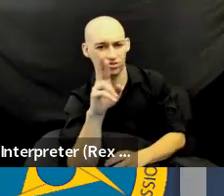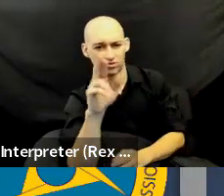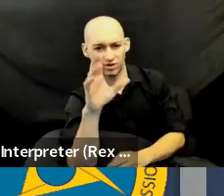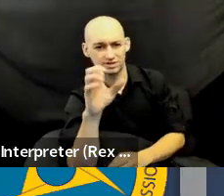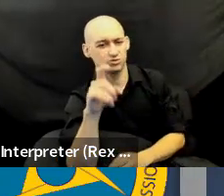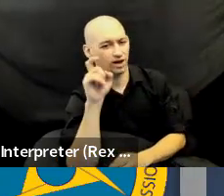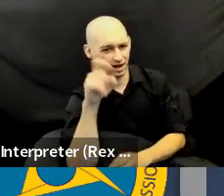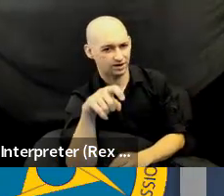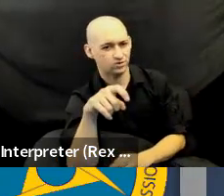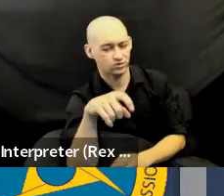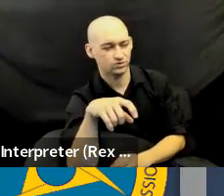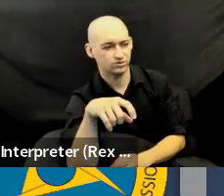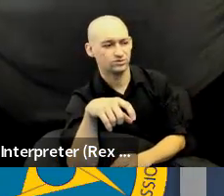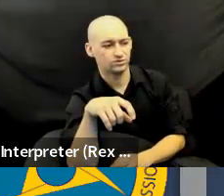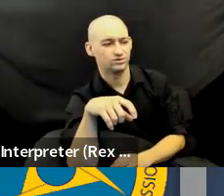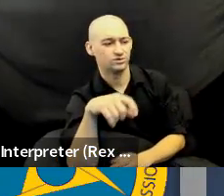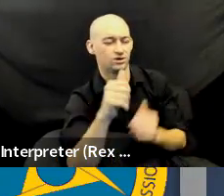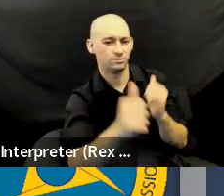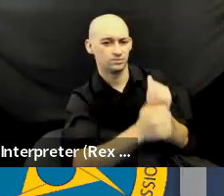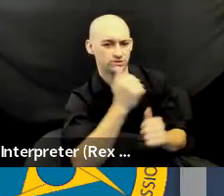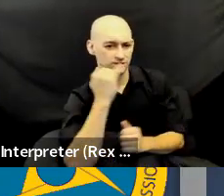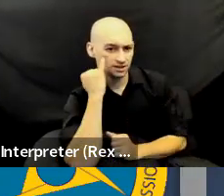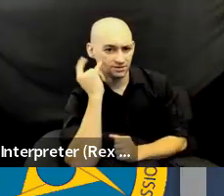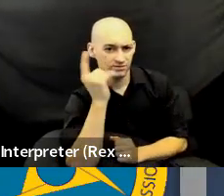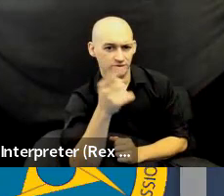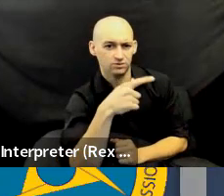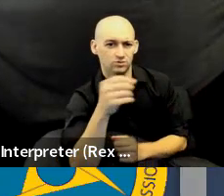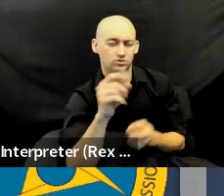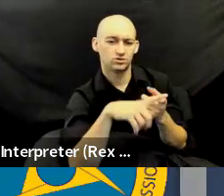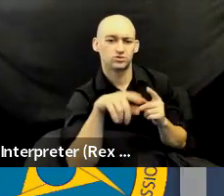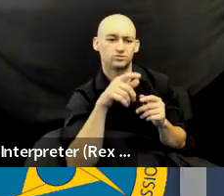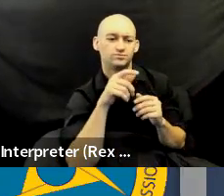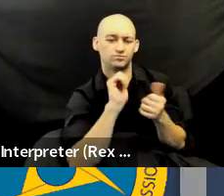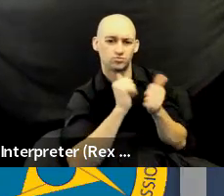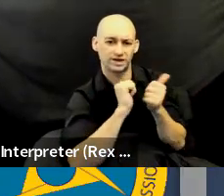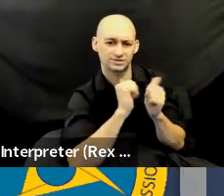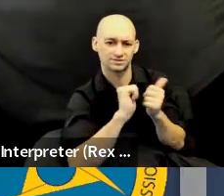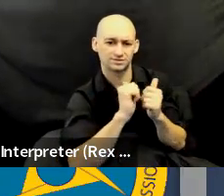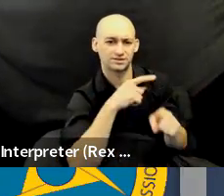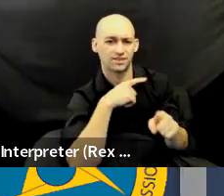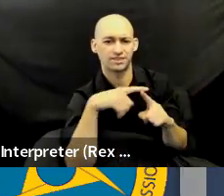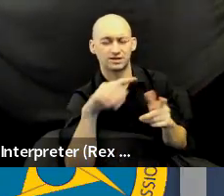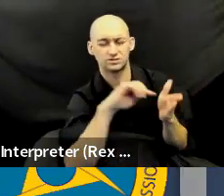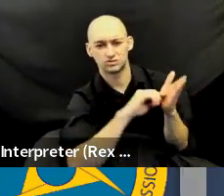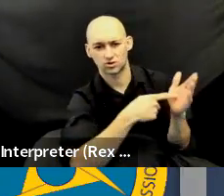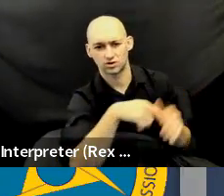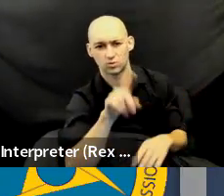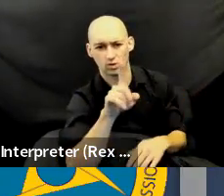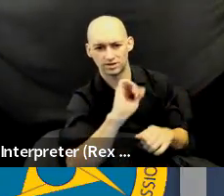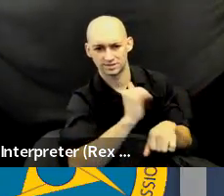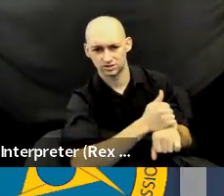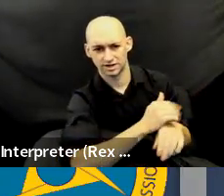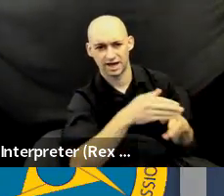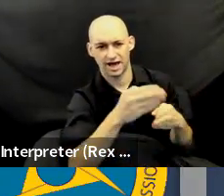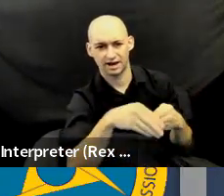train, mostly if you were going to the race, and then it started at one station and ended at